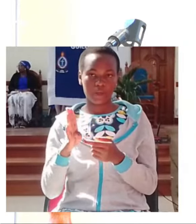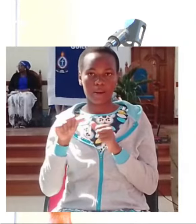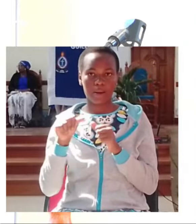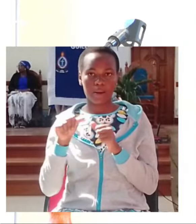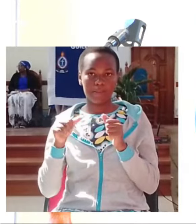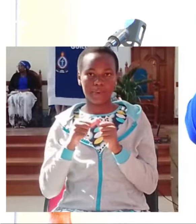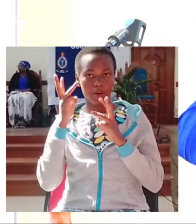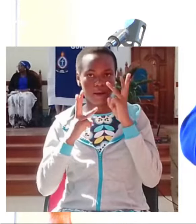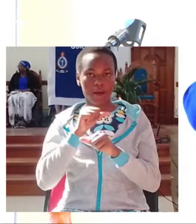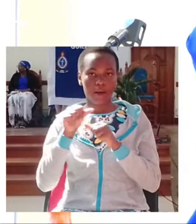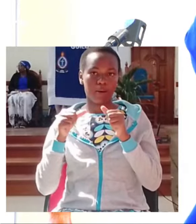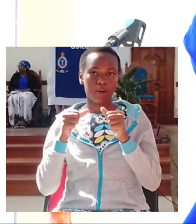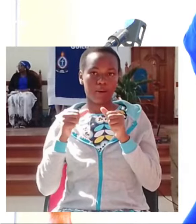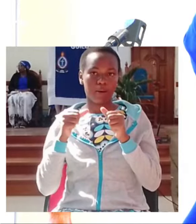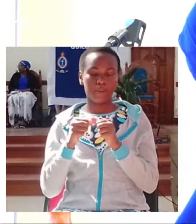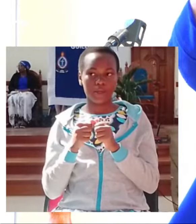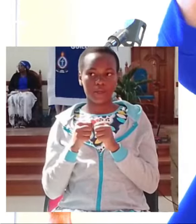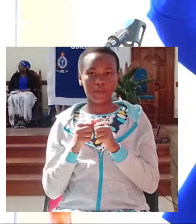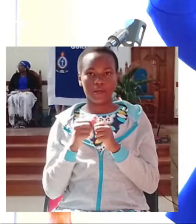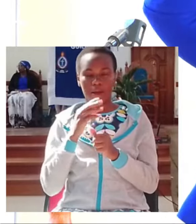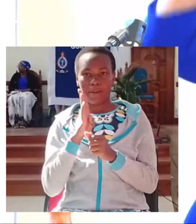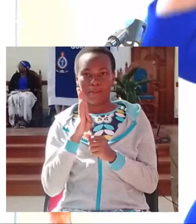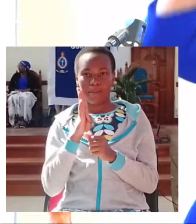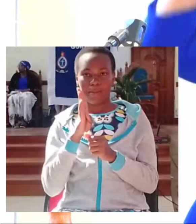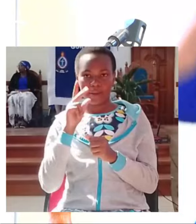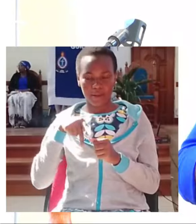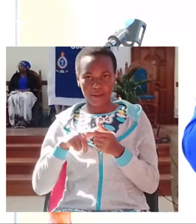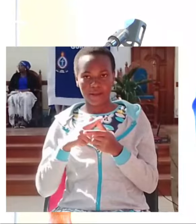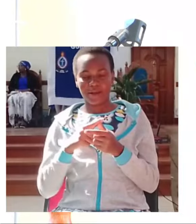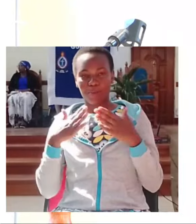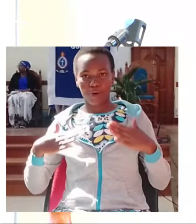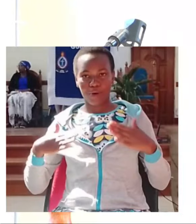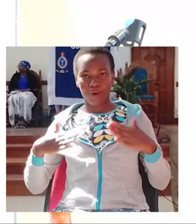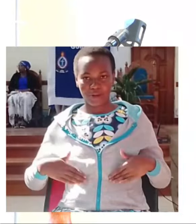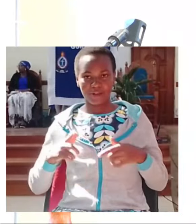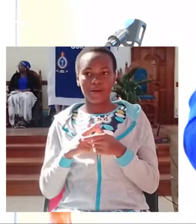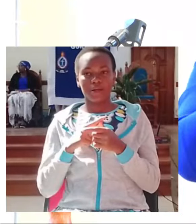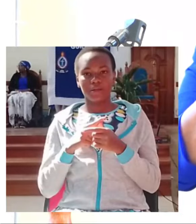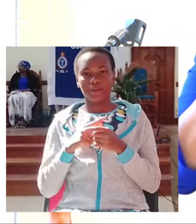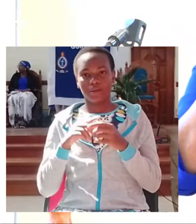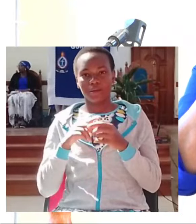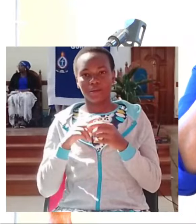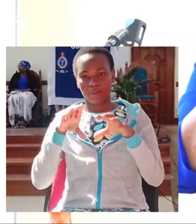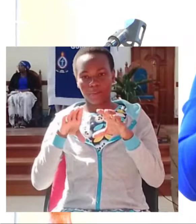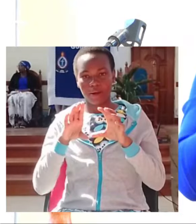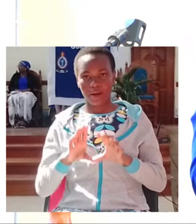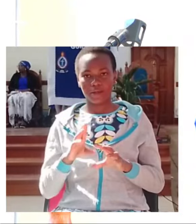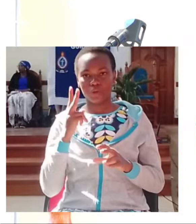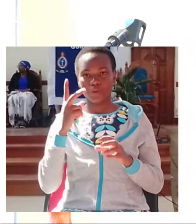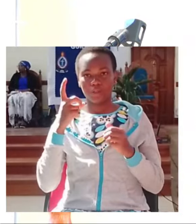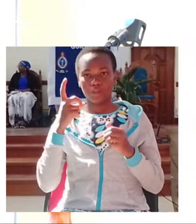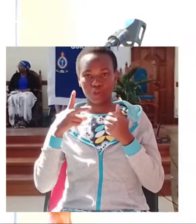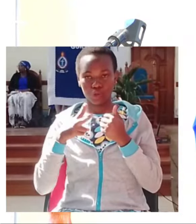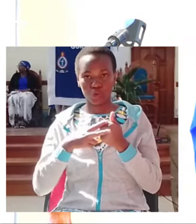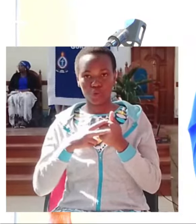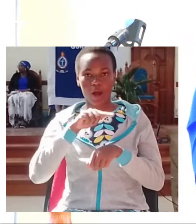and worried na bipi kupanda sababu ya hii mwili ambayo ikizikwa within 72 hours.